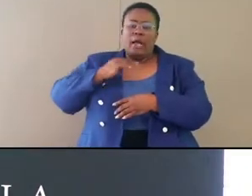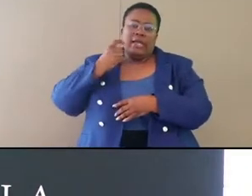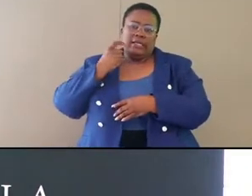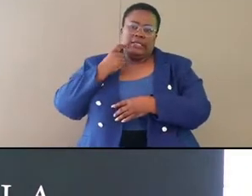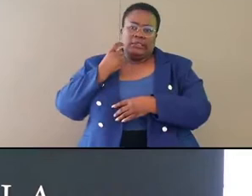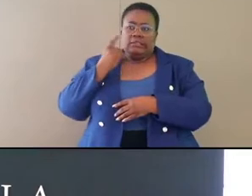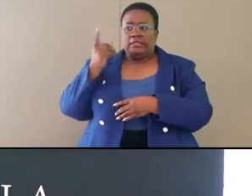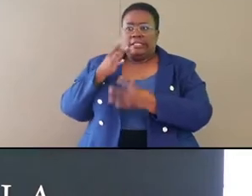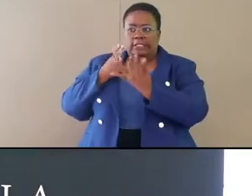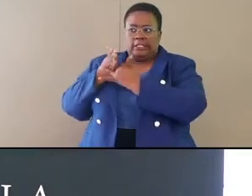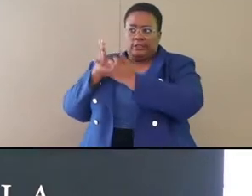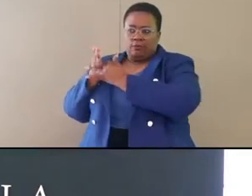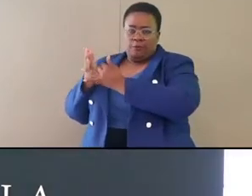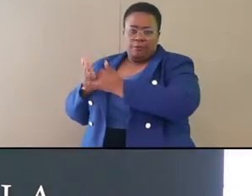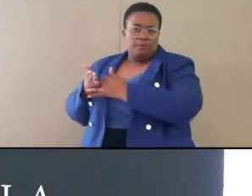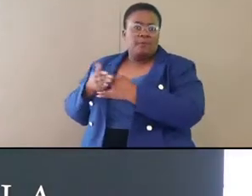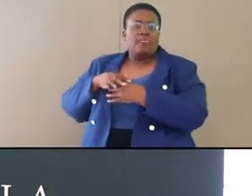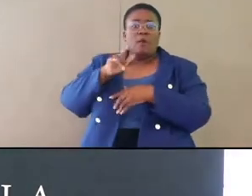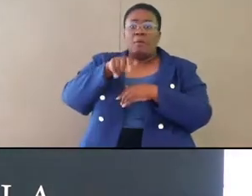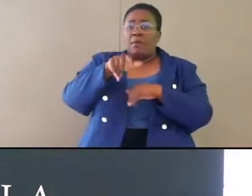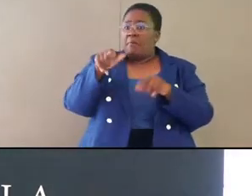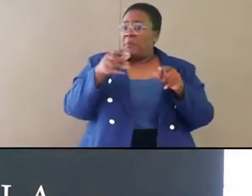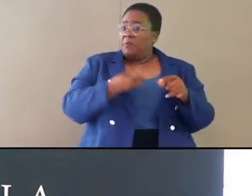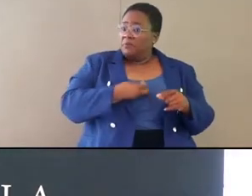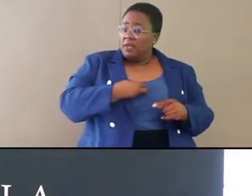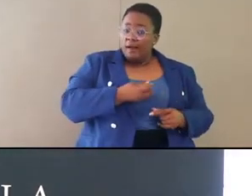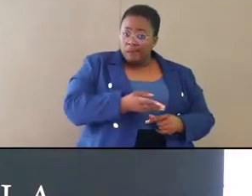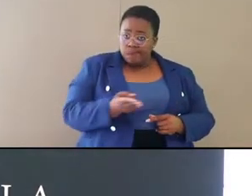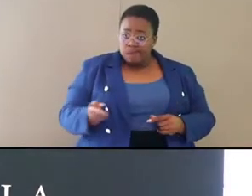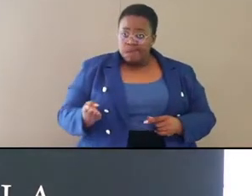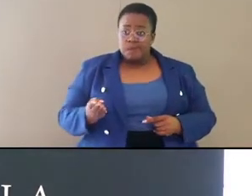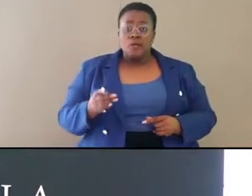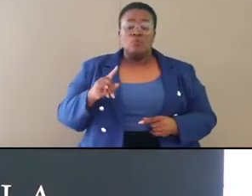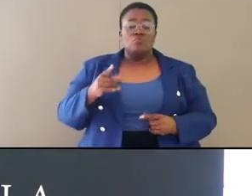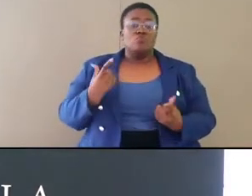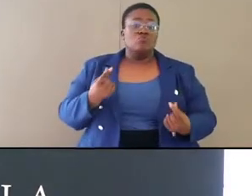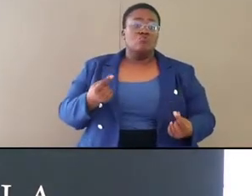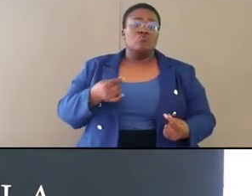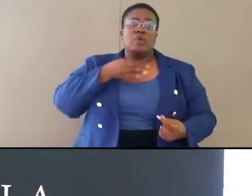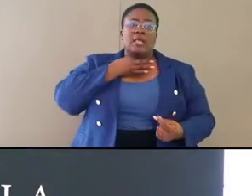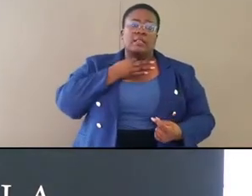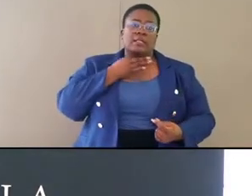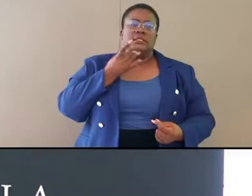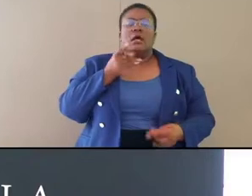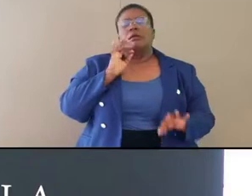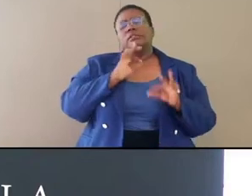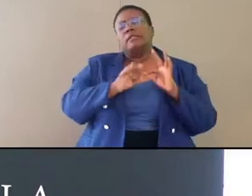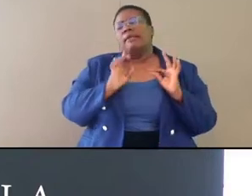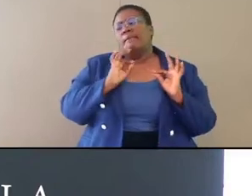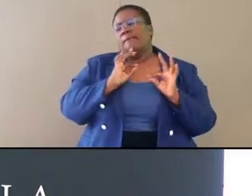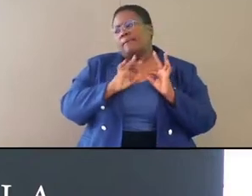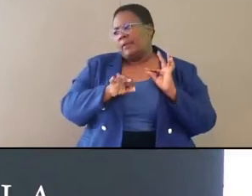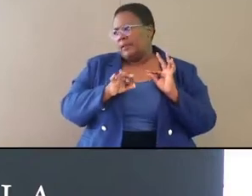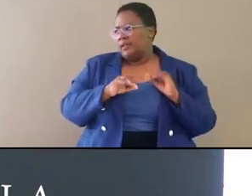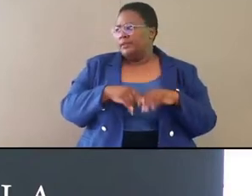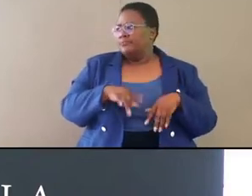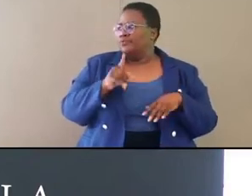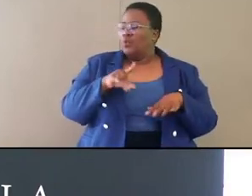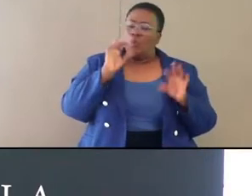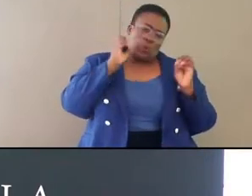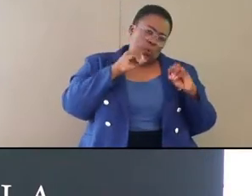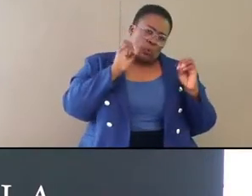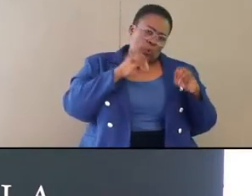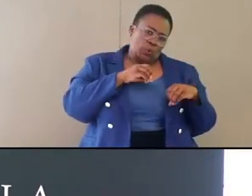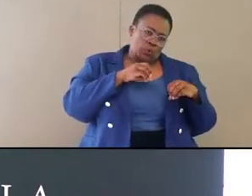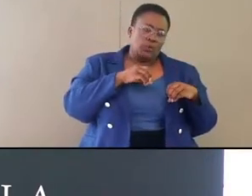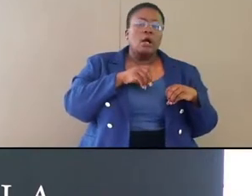accessible. So to the young people in the room, you have to do it in English and it's the simplest. You have to Google which is the